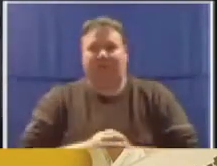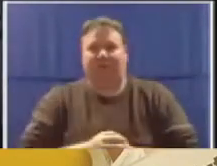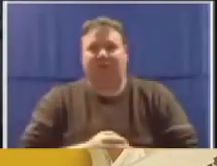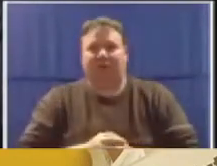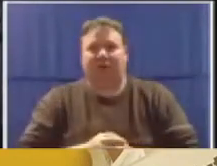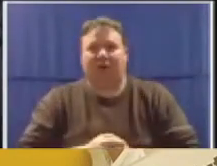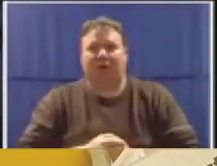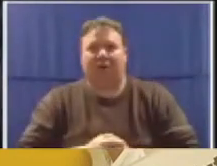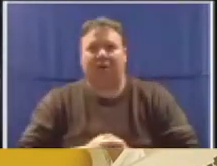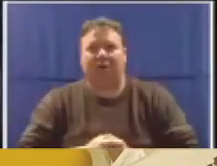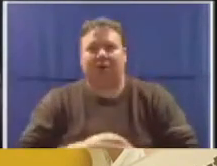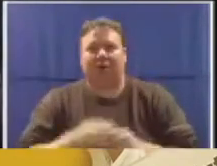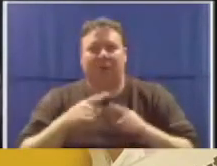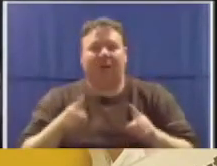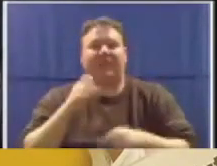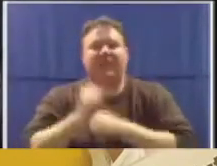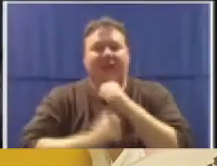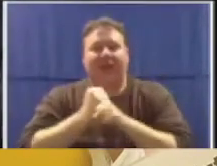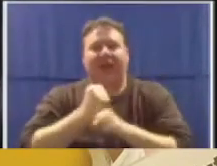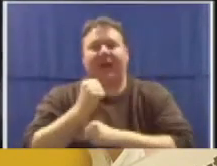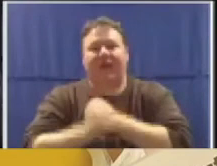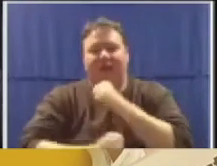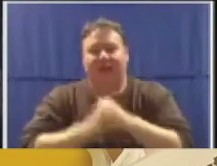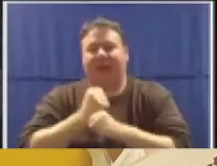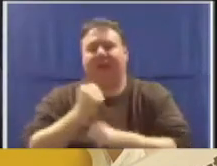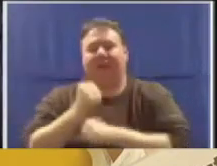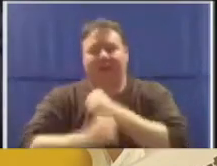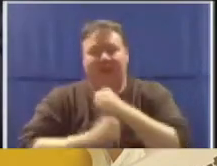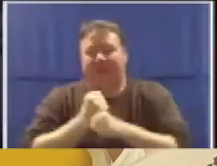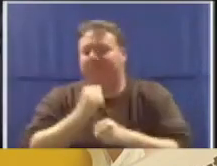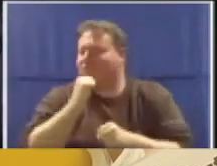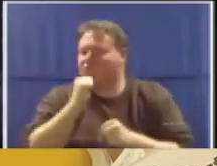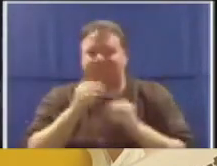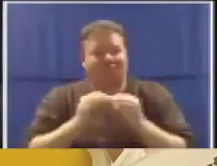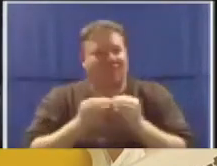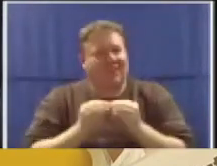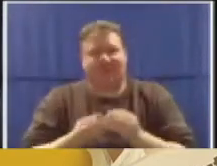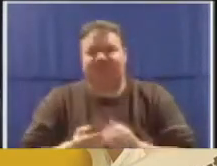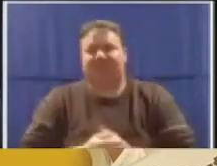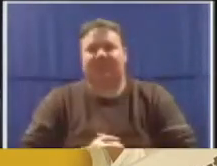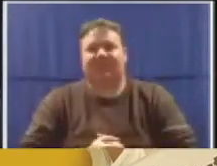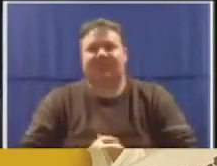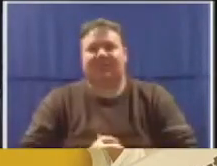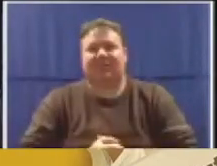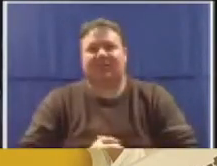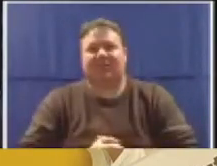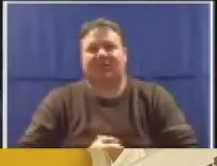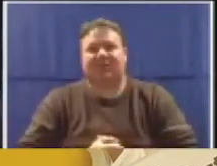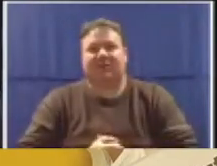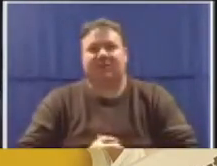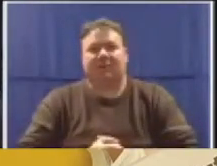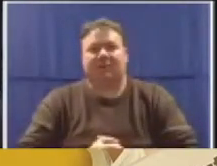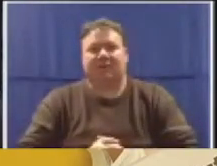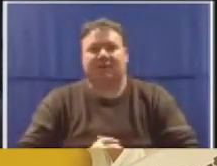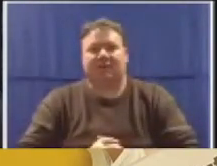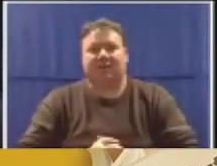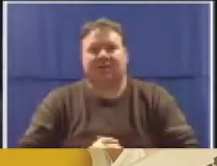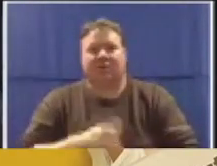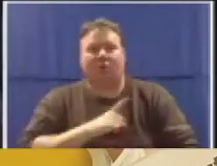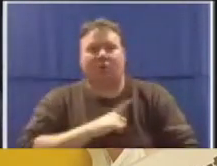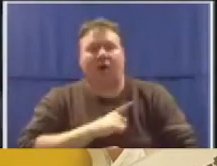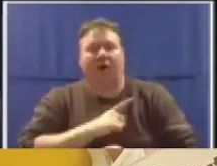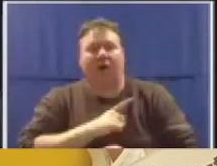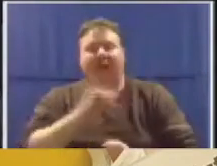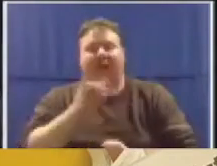ground down year after year by the neglect of repairs and maintenance, by the load of illegal